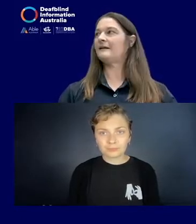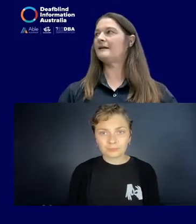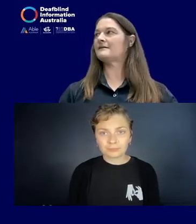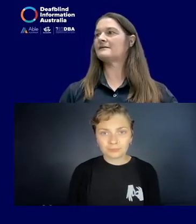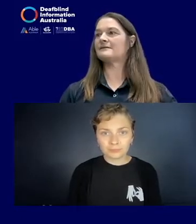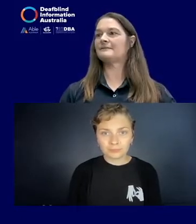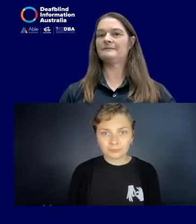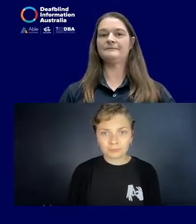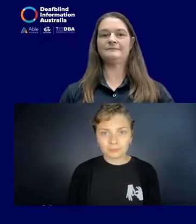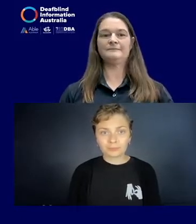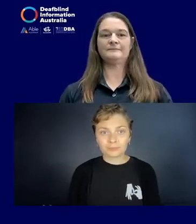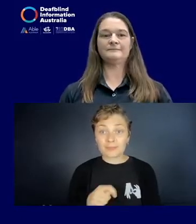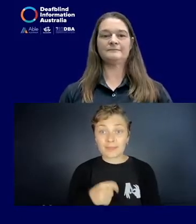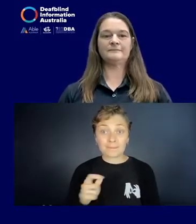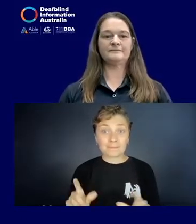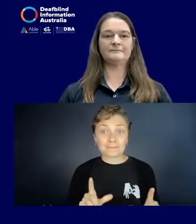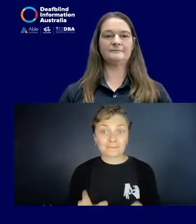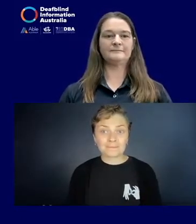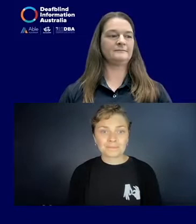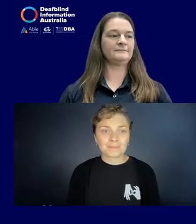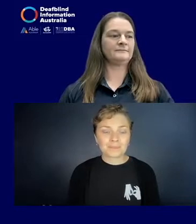And then next.